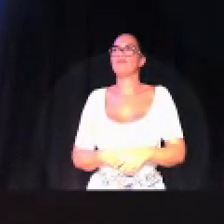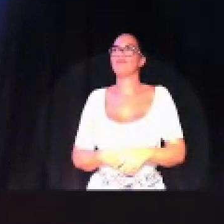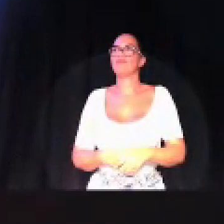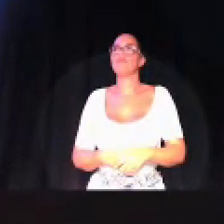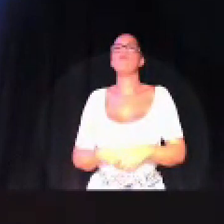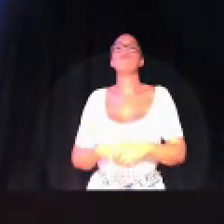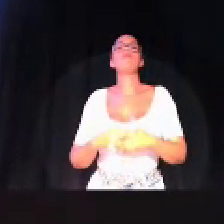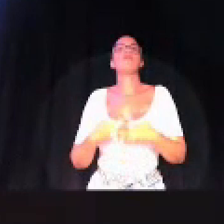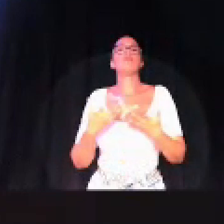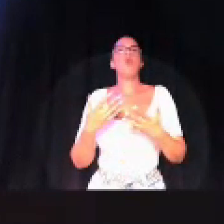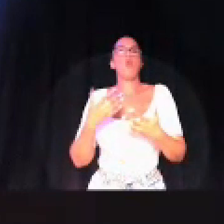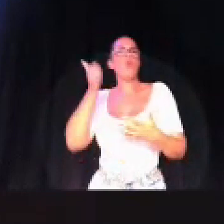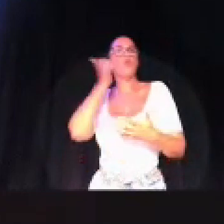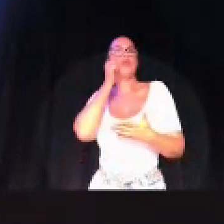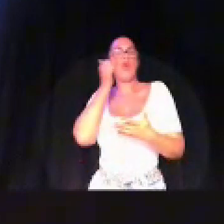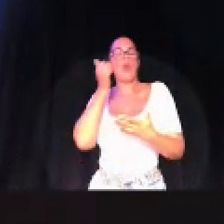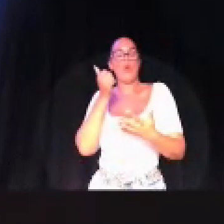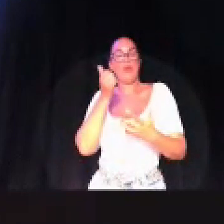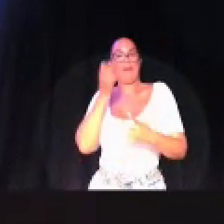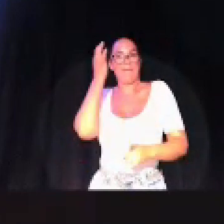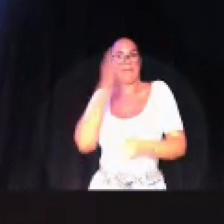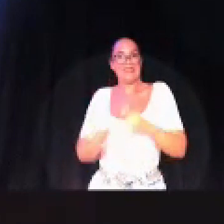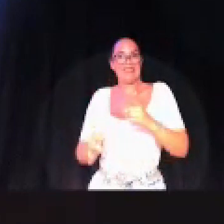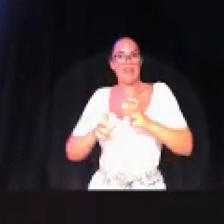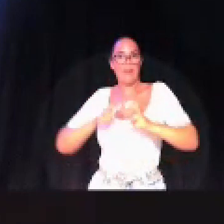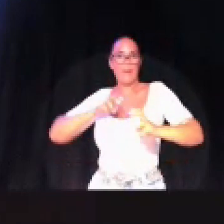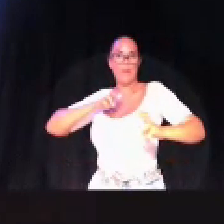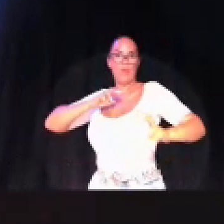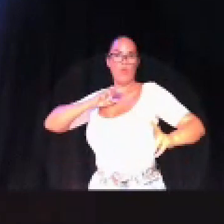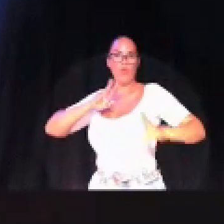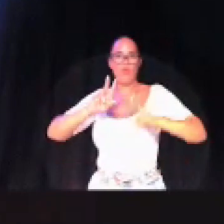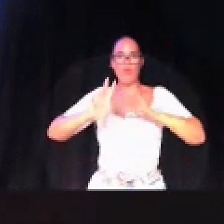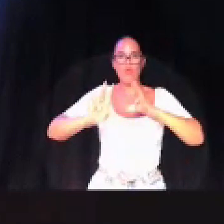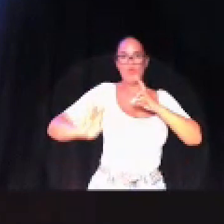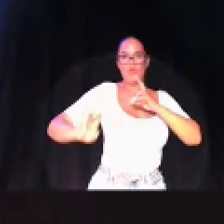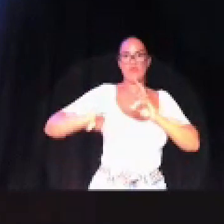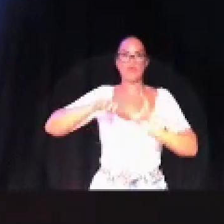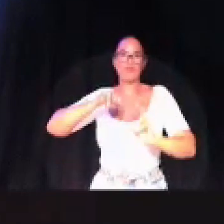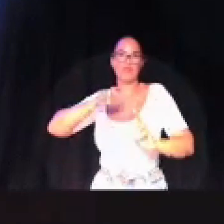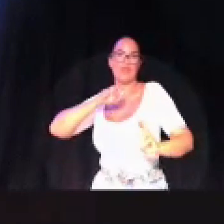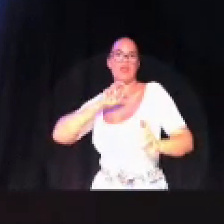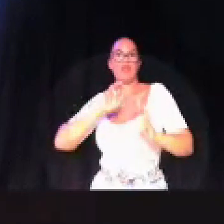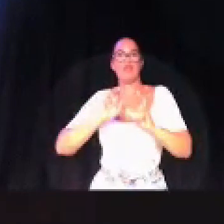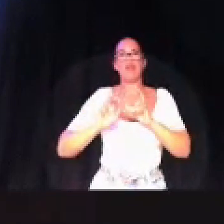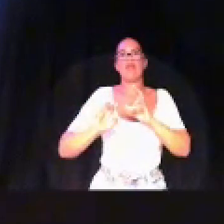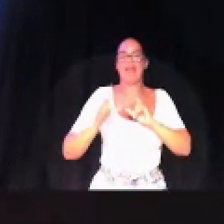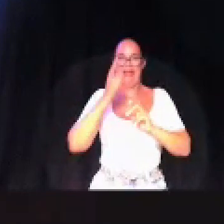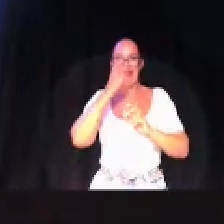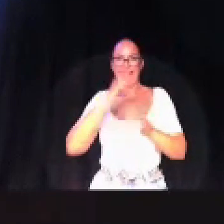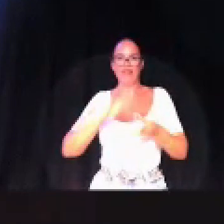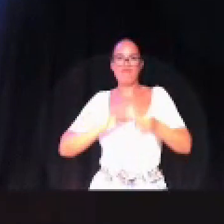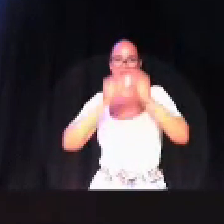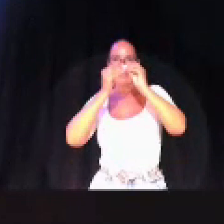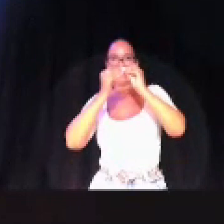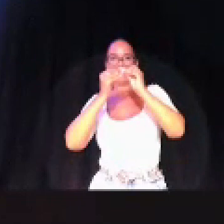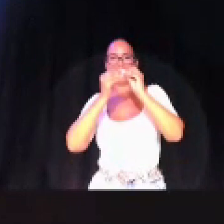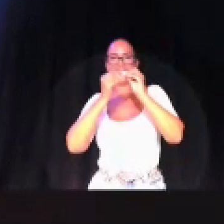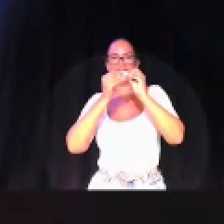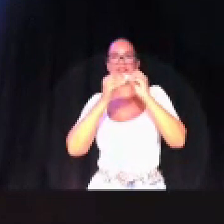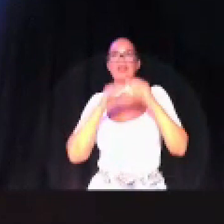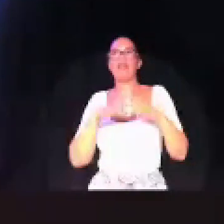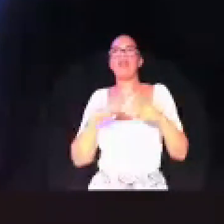certain imagery that that I draw on, like embryology imagery around birth, like